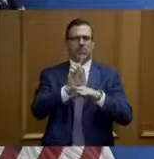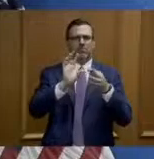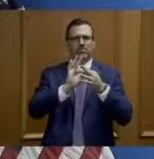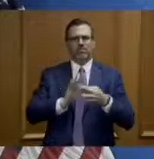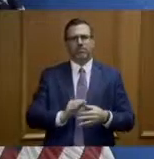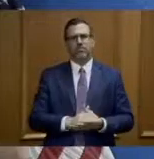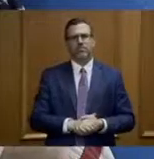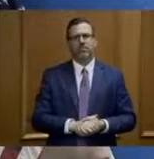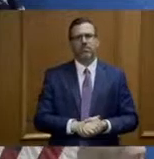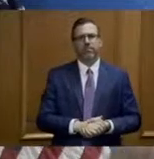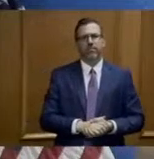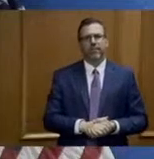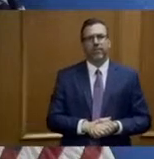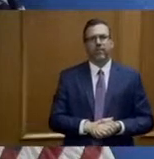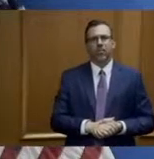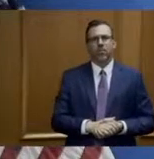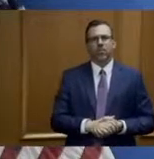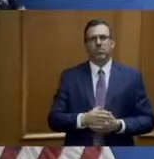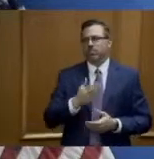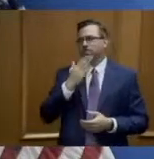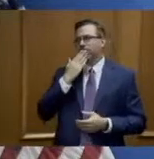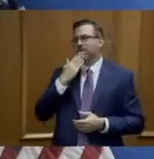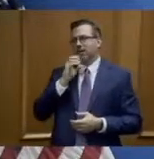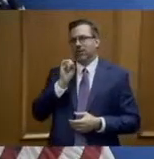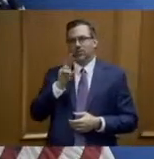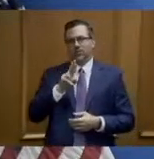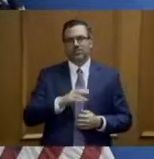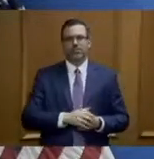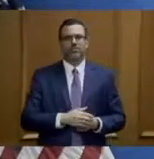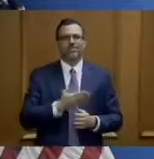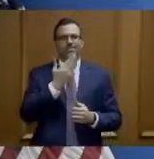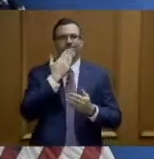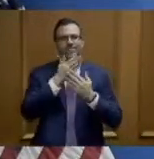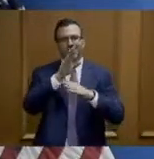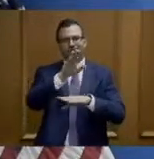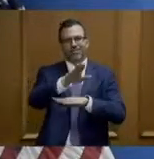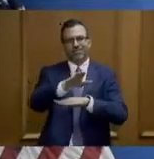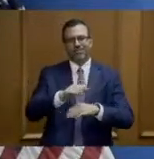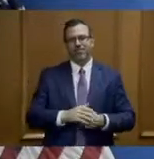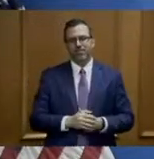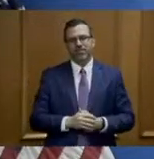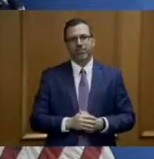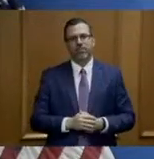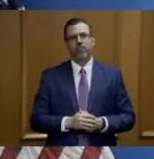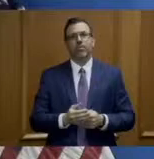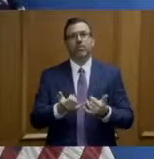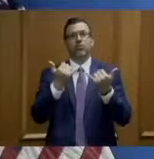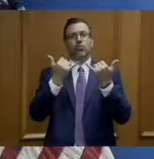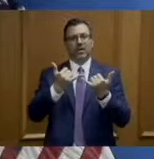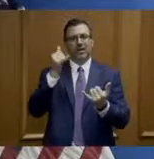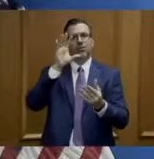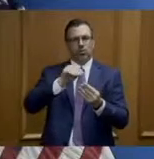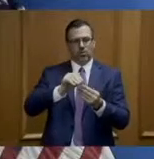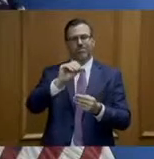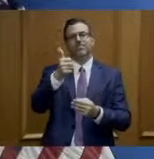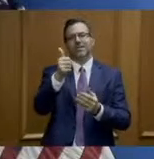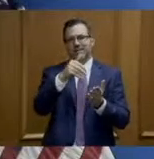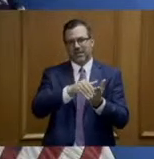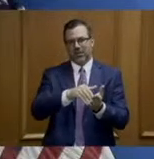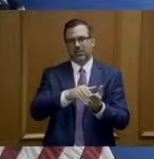Thank you, sir. Good afternoon. Today's case count is